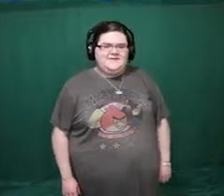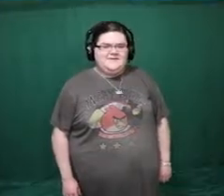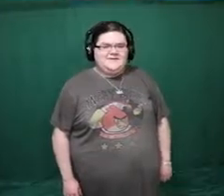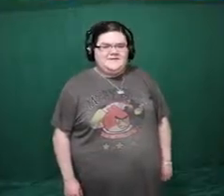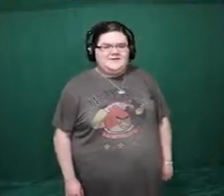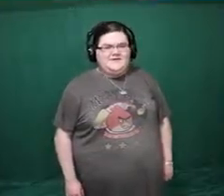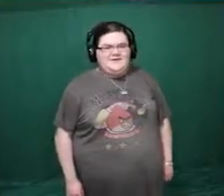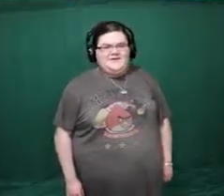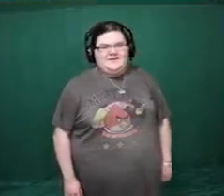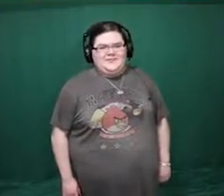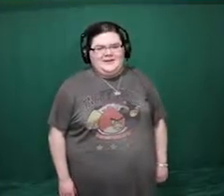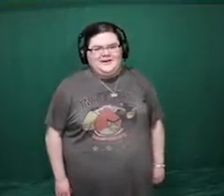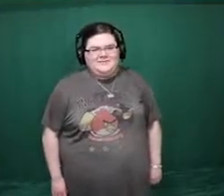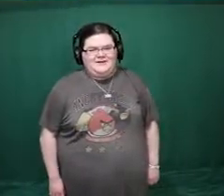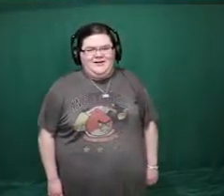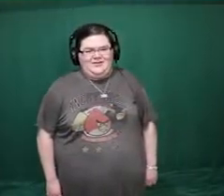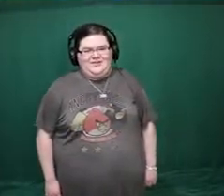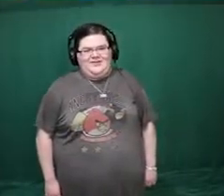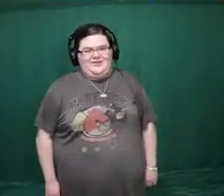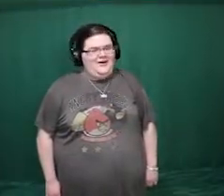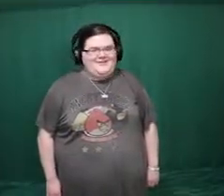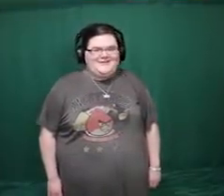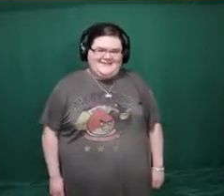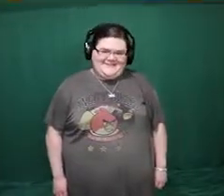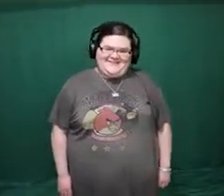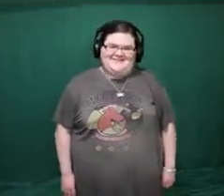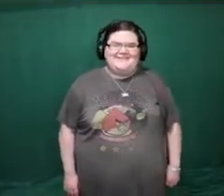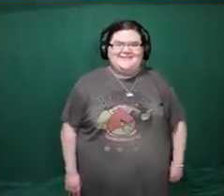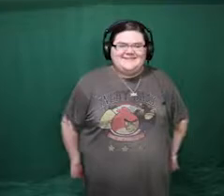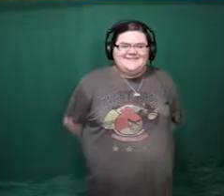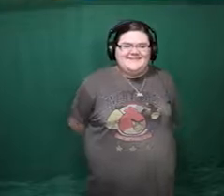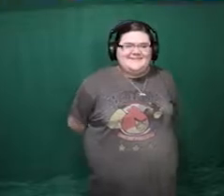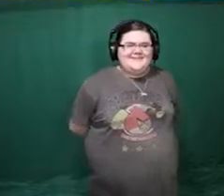Be gone. Be gone, furry. Be gone, hot.